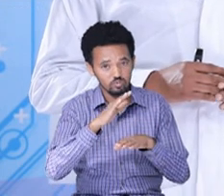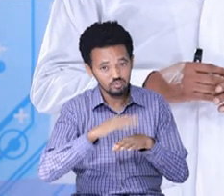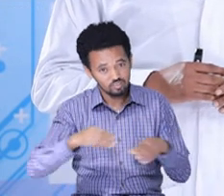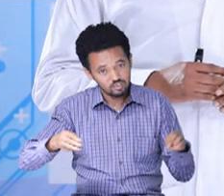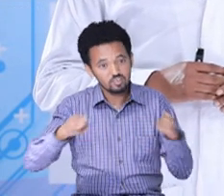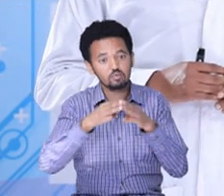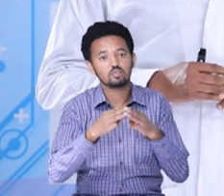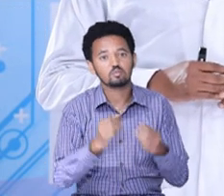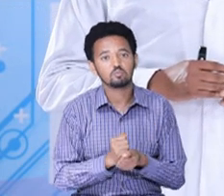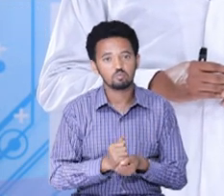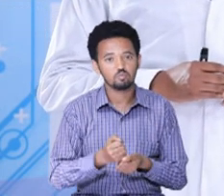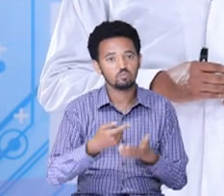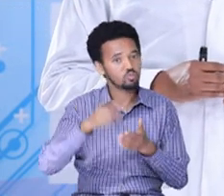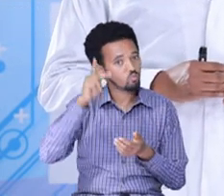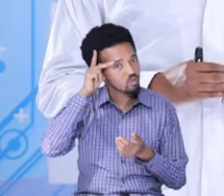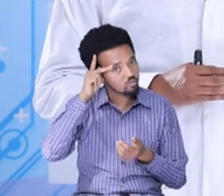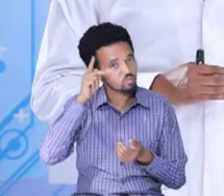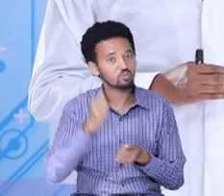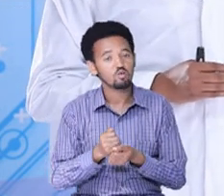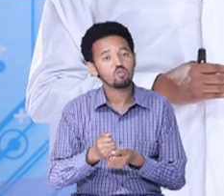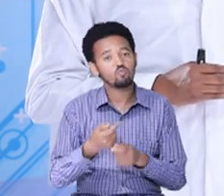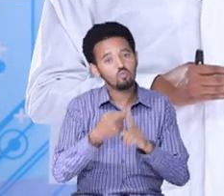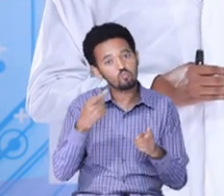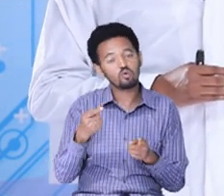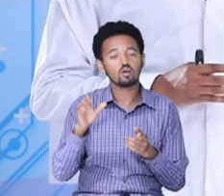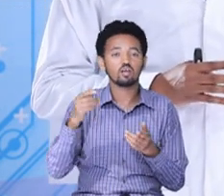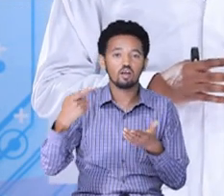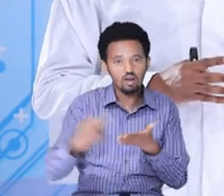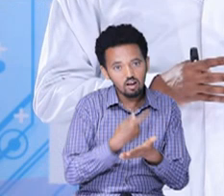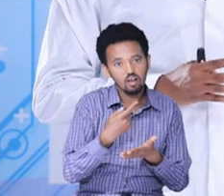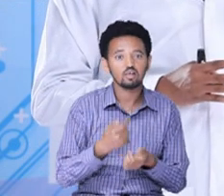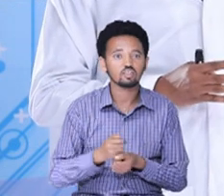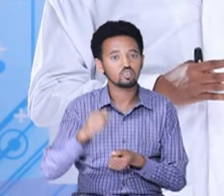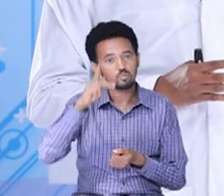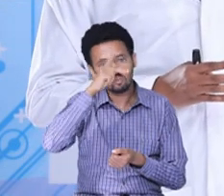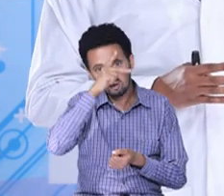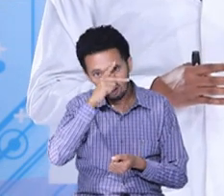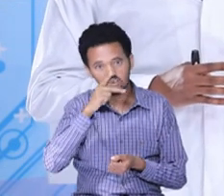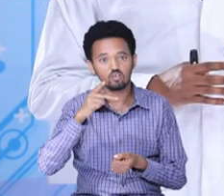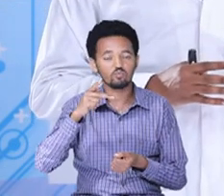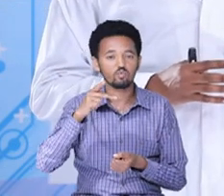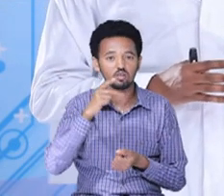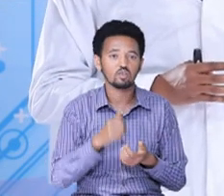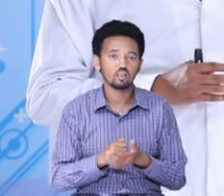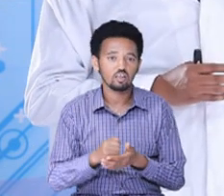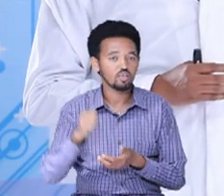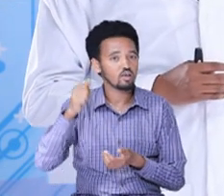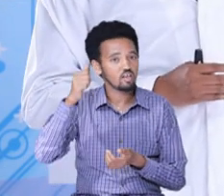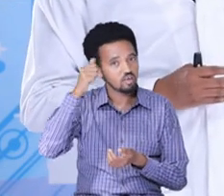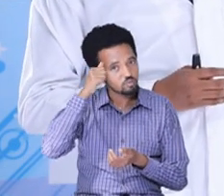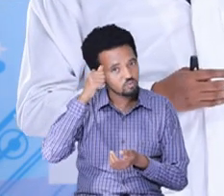one, Kwame Nkrumah from Ghana, Jomo Kenyatta from Kenya, Ninami Dazko from